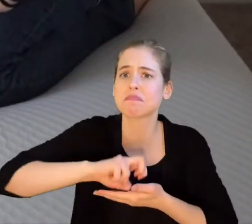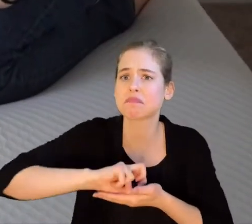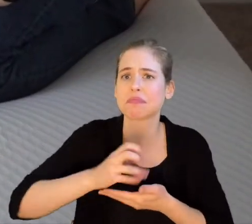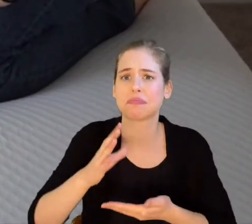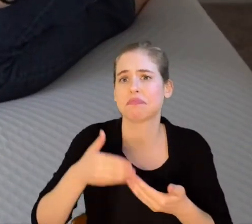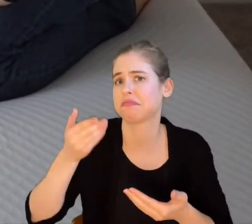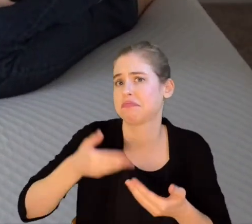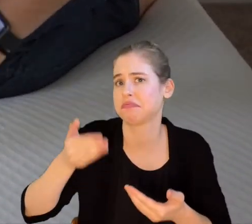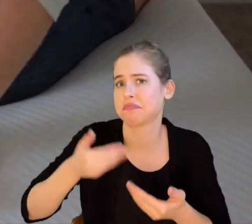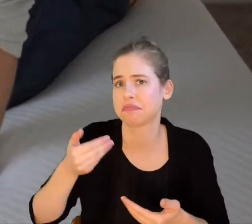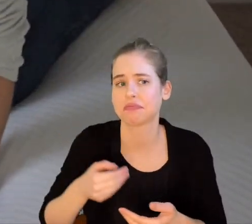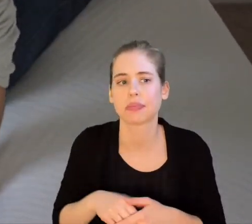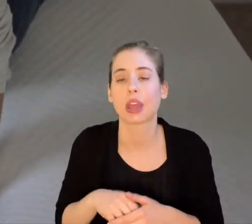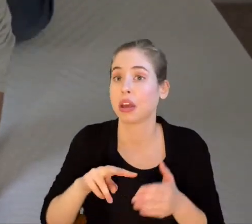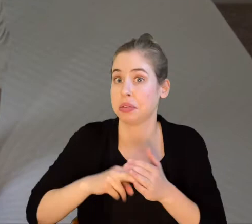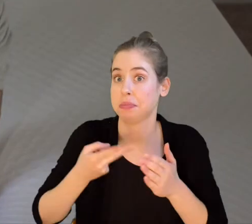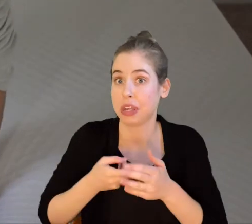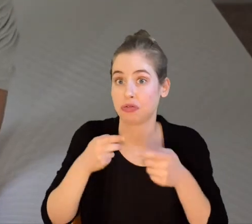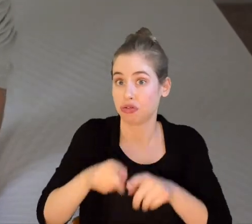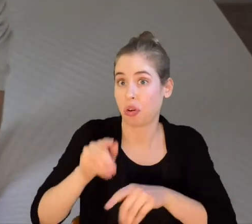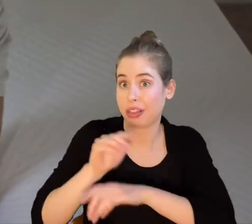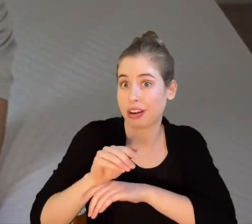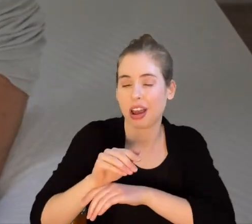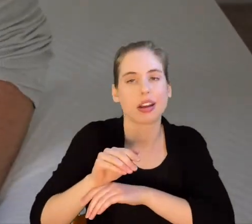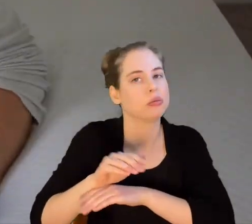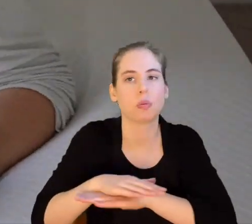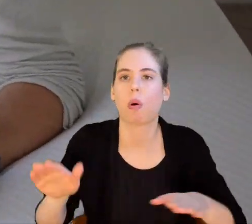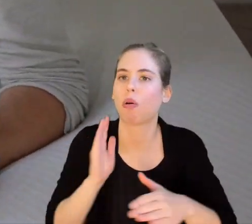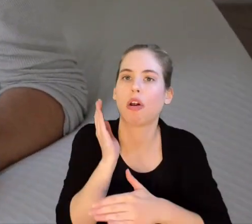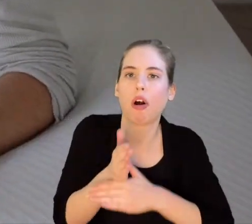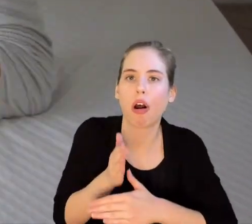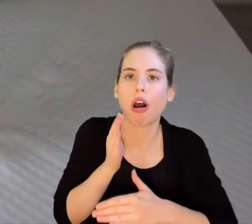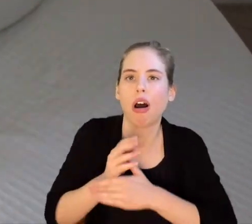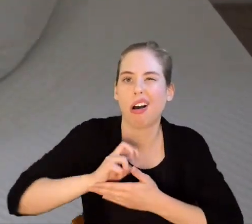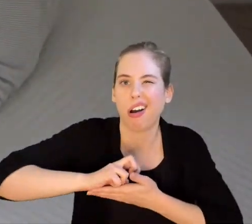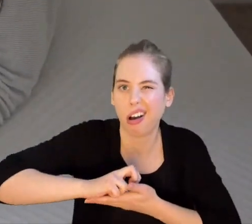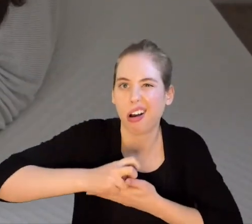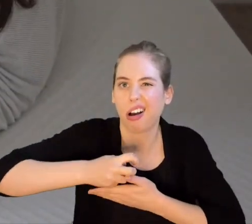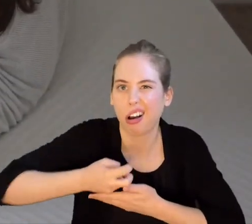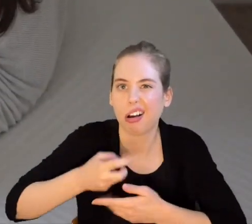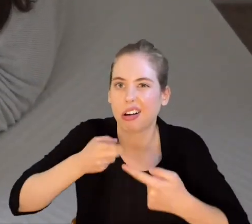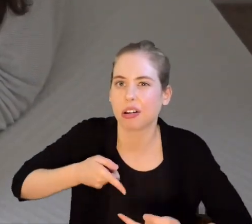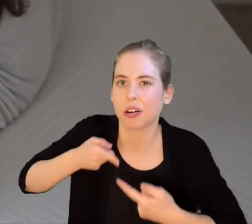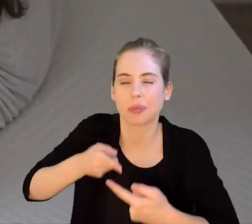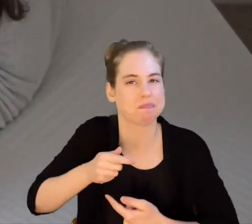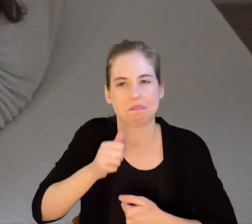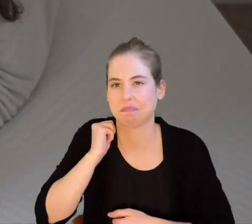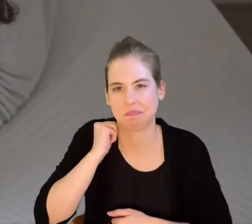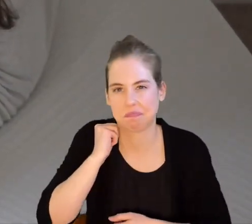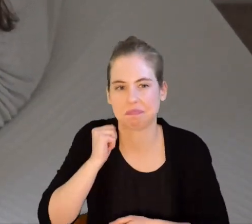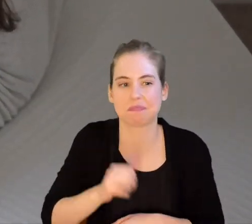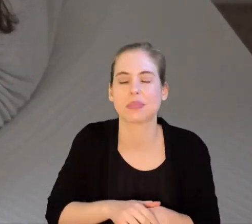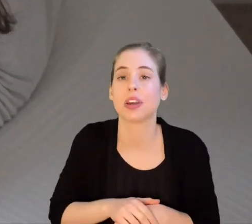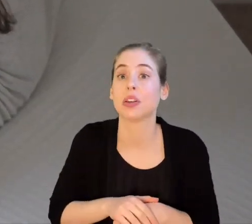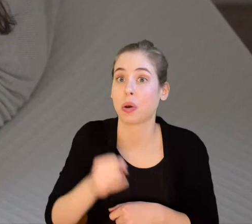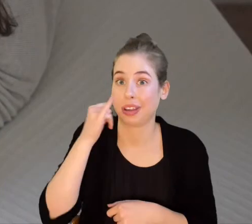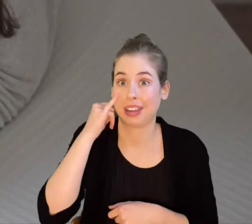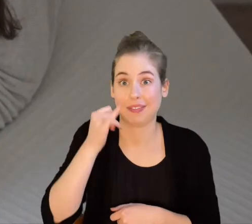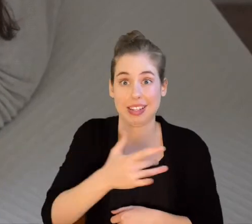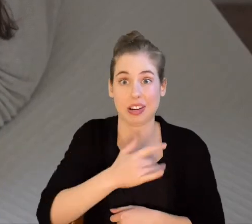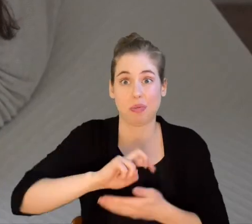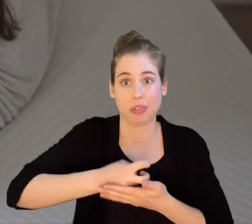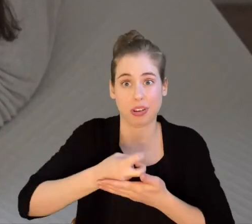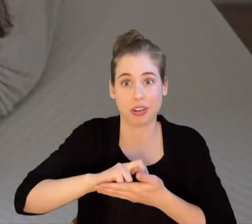sleep disturbances and indicated that combination sleepers are likely to really enjoy this NOLA original and the limited